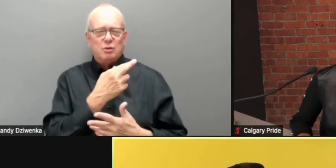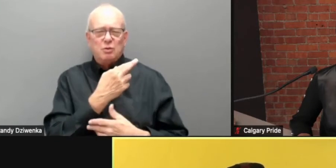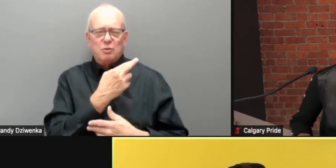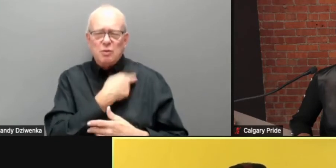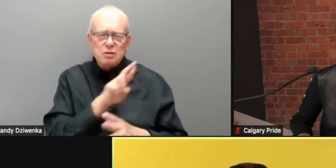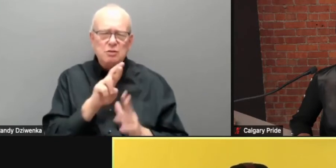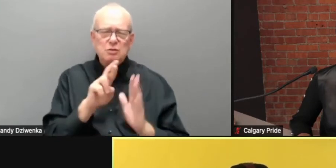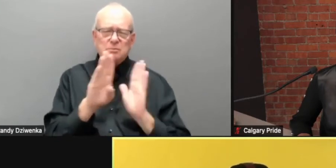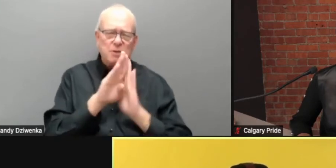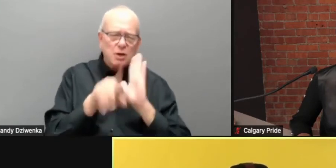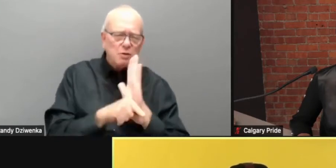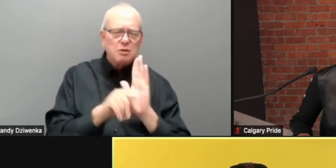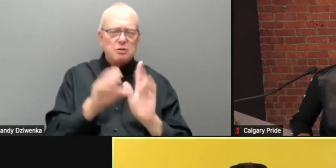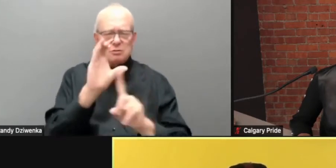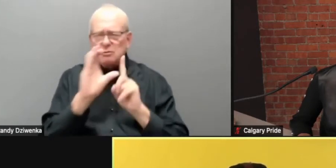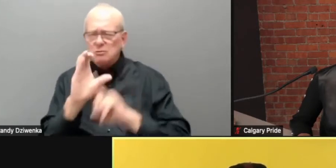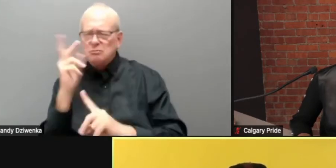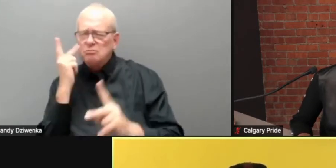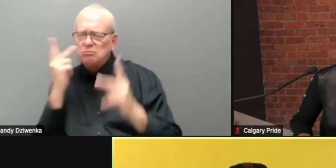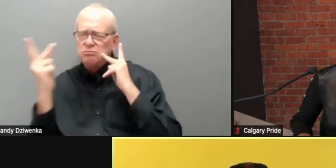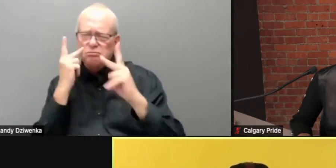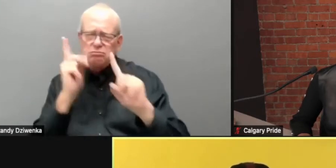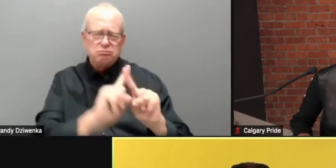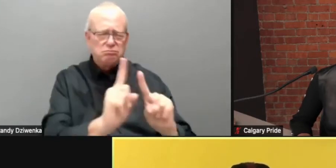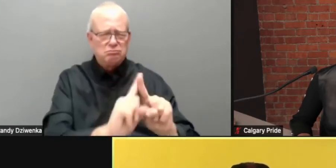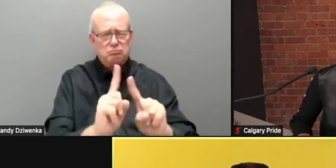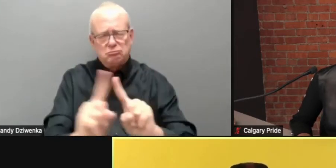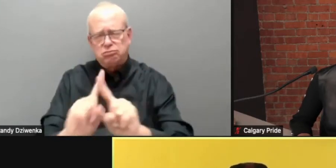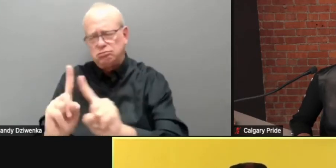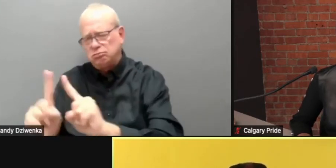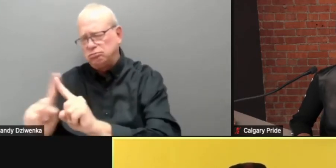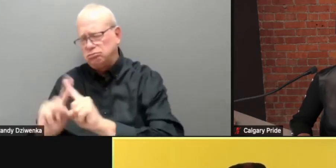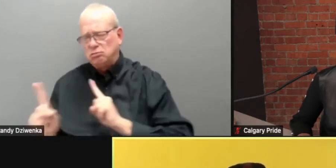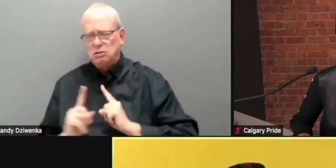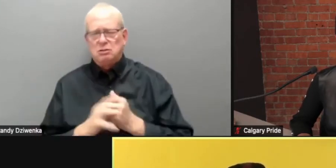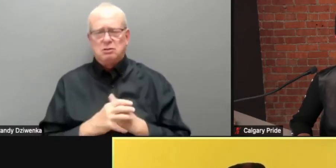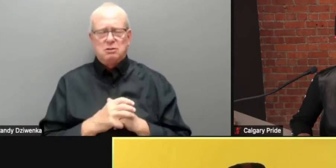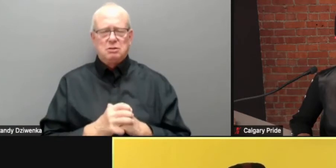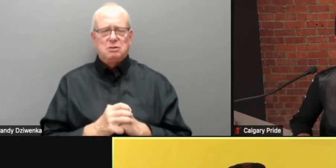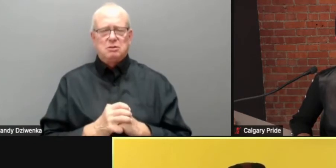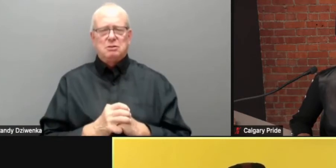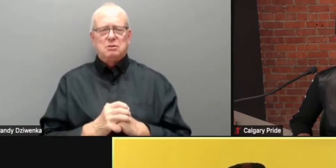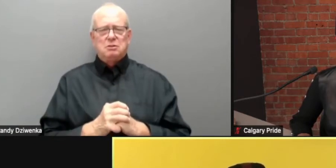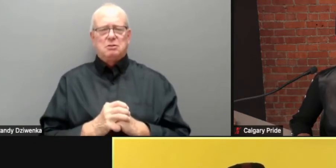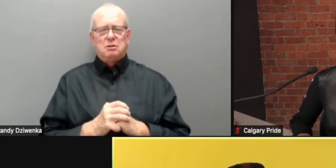from the 2S LGBT community now. And one thing I've noticed is that